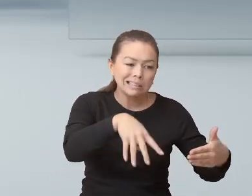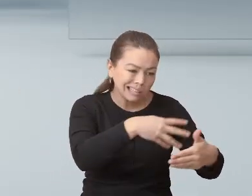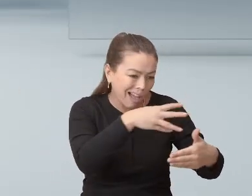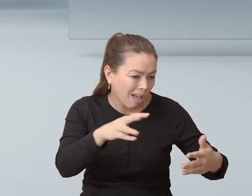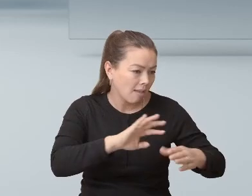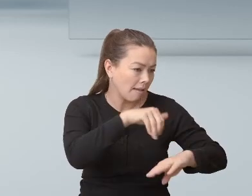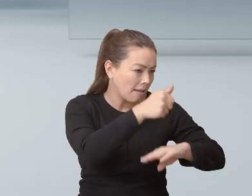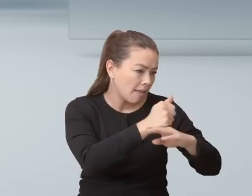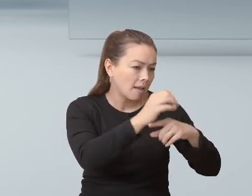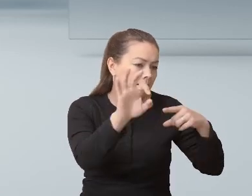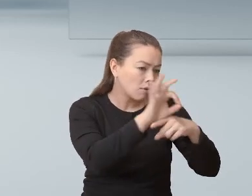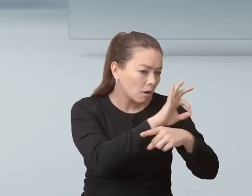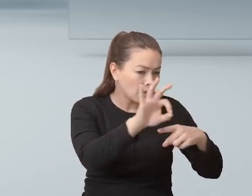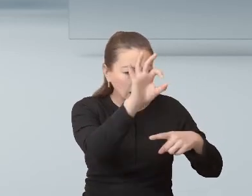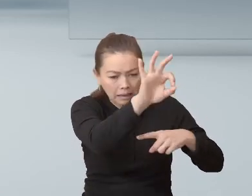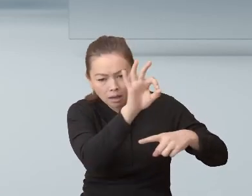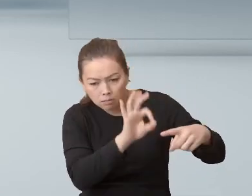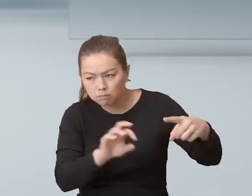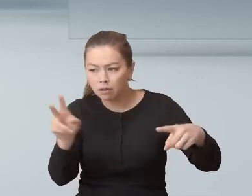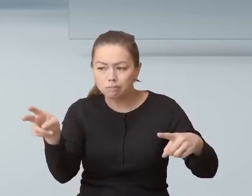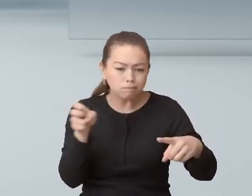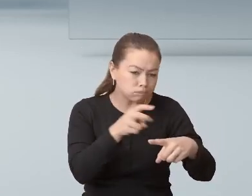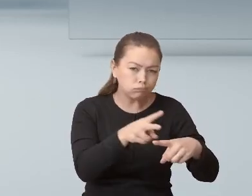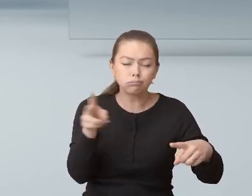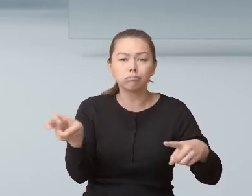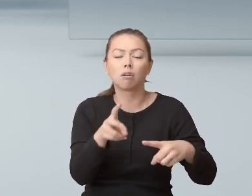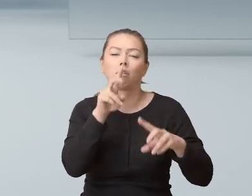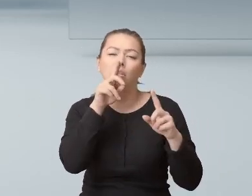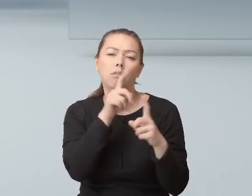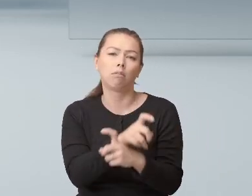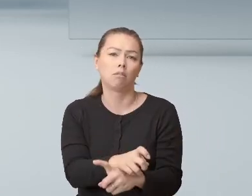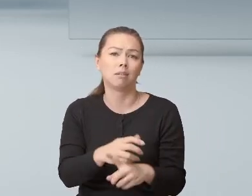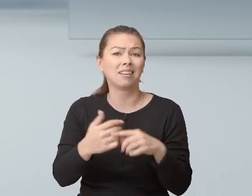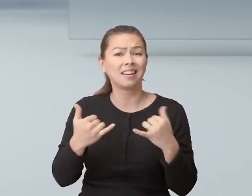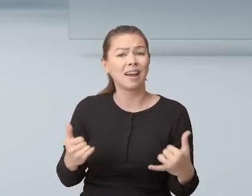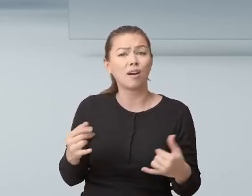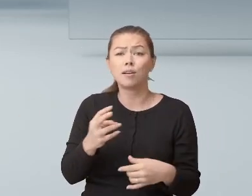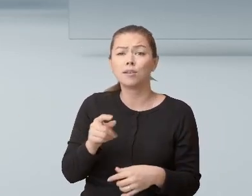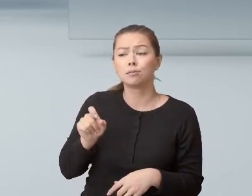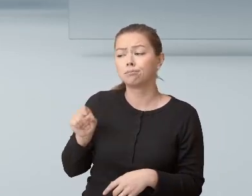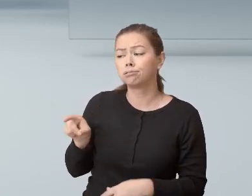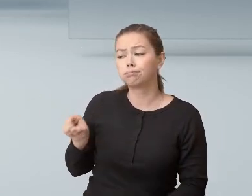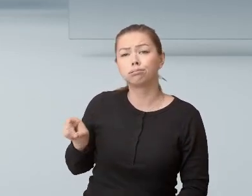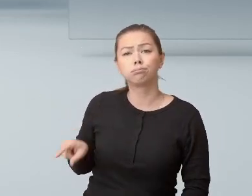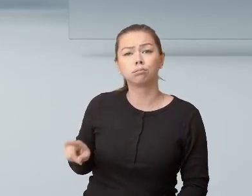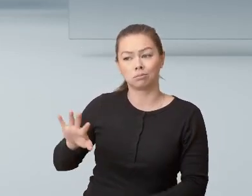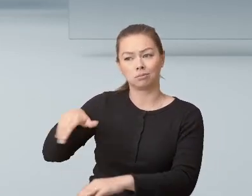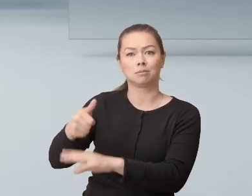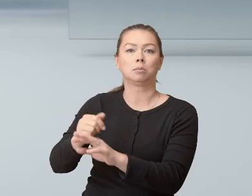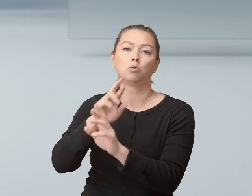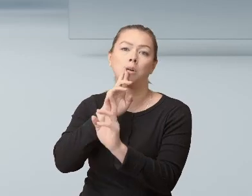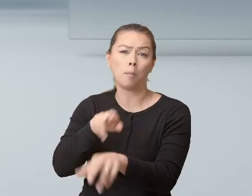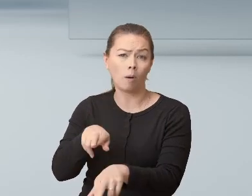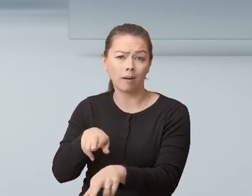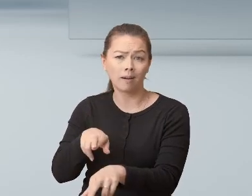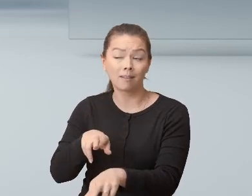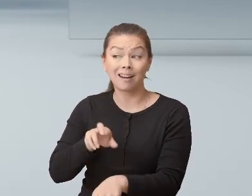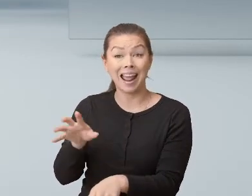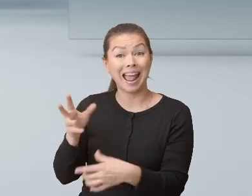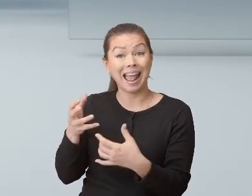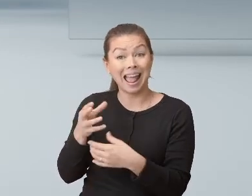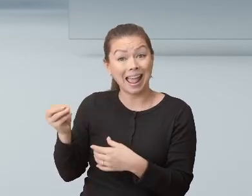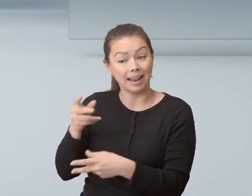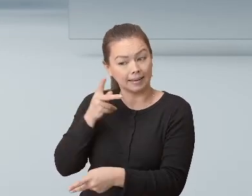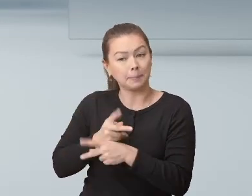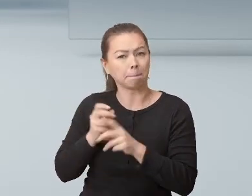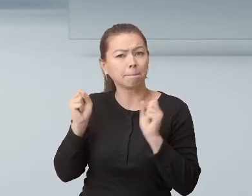few sentences, and it's actually generating that report for us. And I can keep that information too. I built out a pretty meaningful insight, and